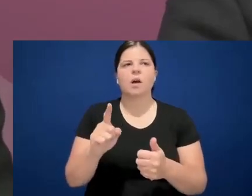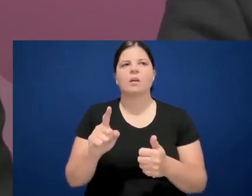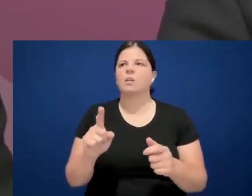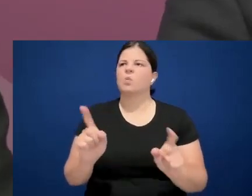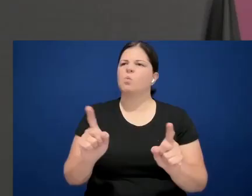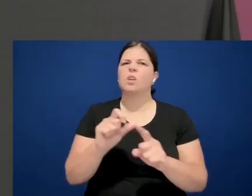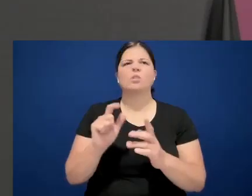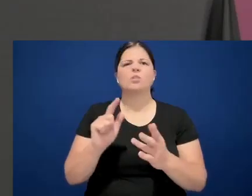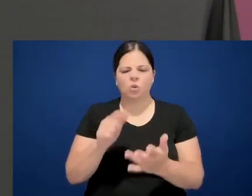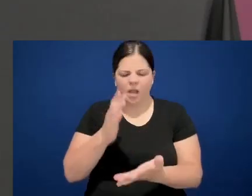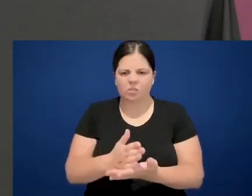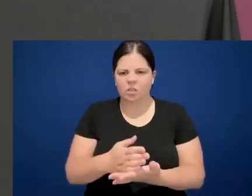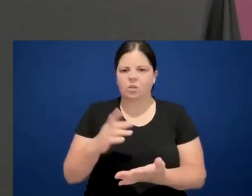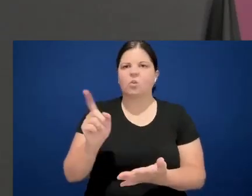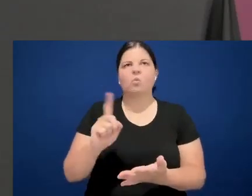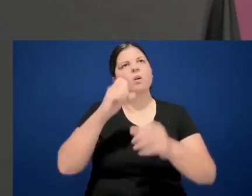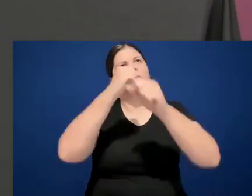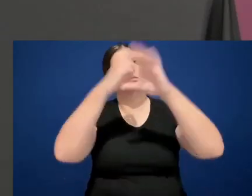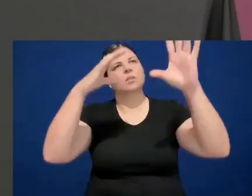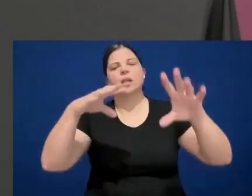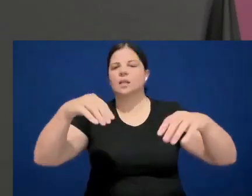accepted, not just expected?